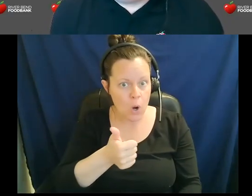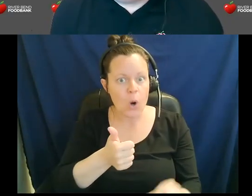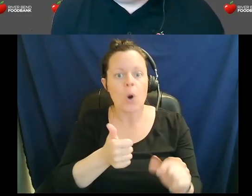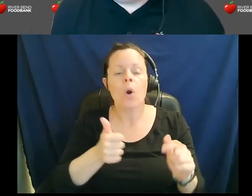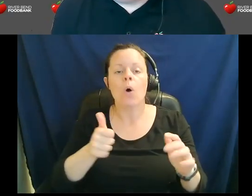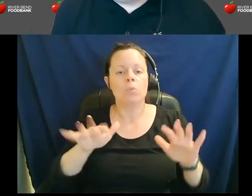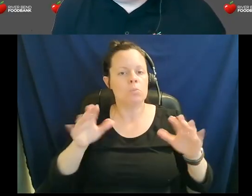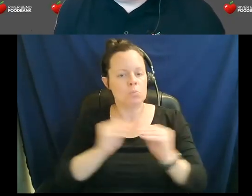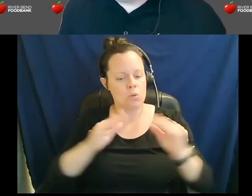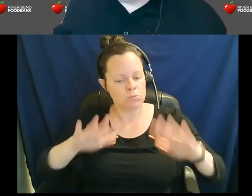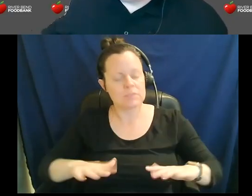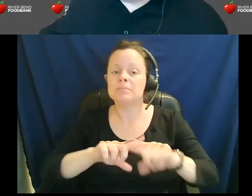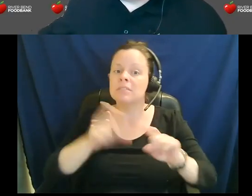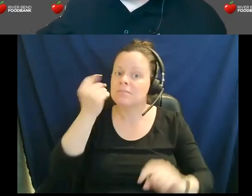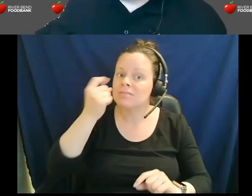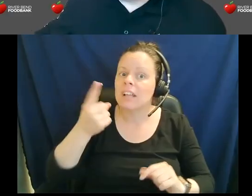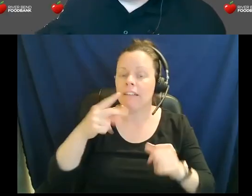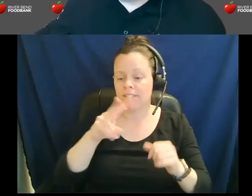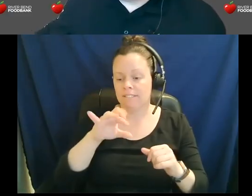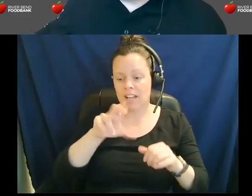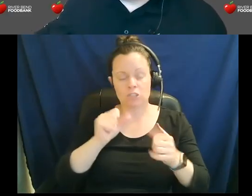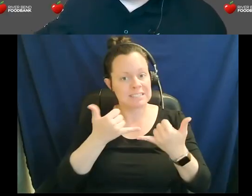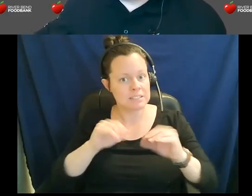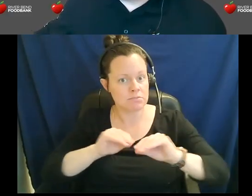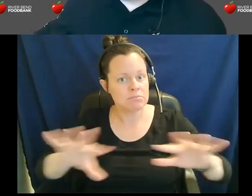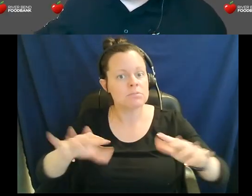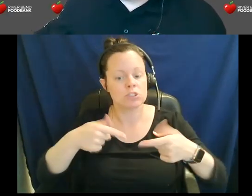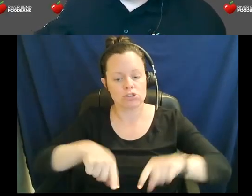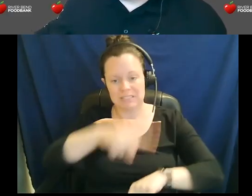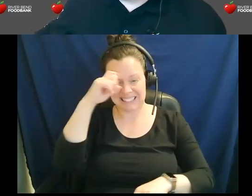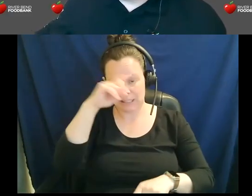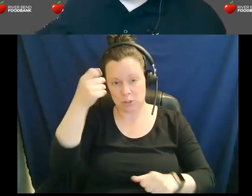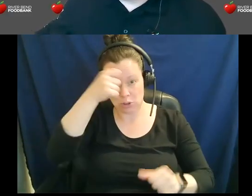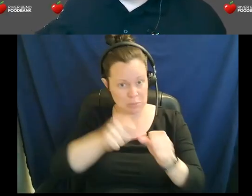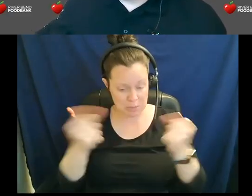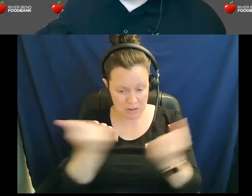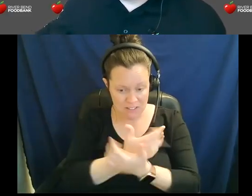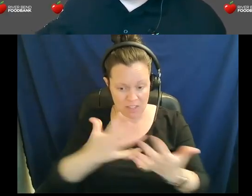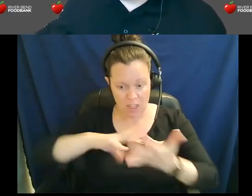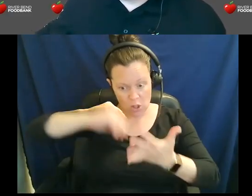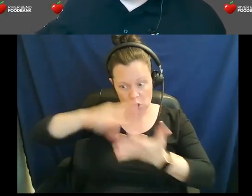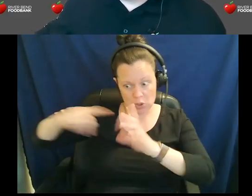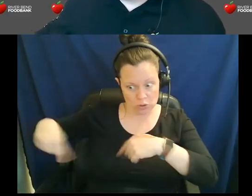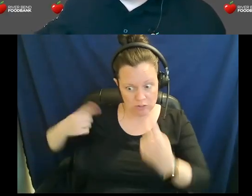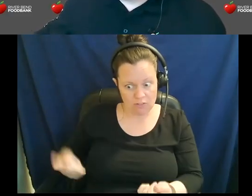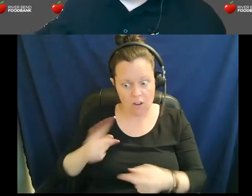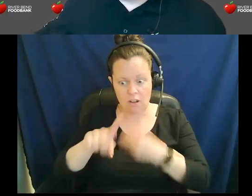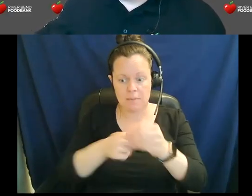off. So please remember everything you've learned about COVID-19 as we navigate the new normal. Thank you.